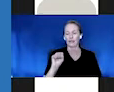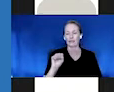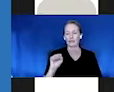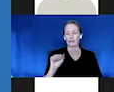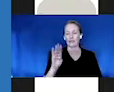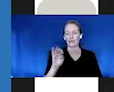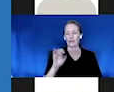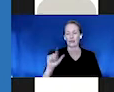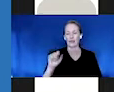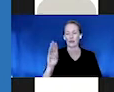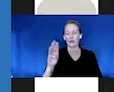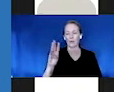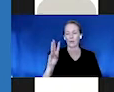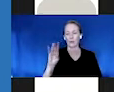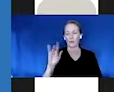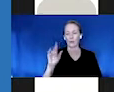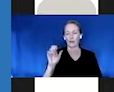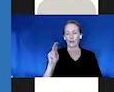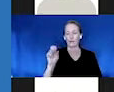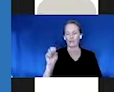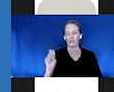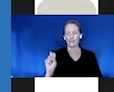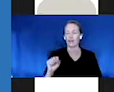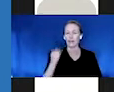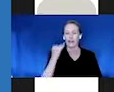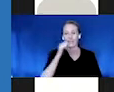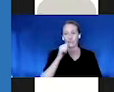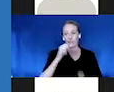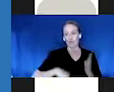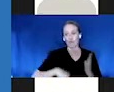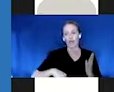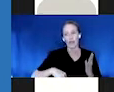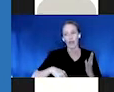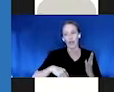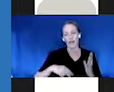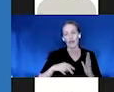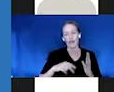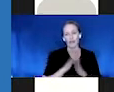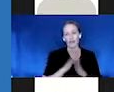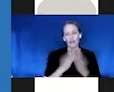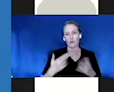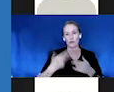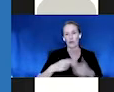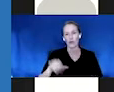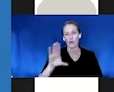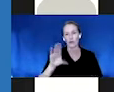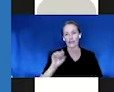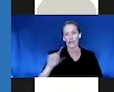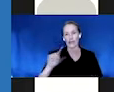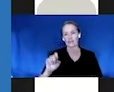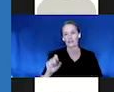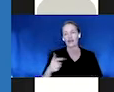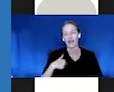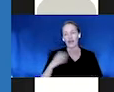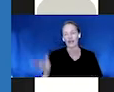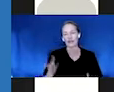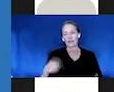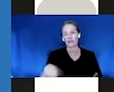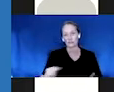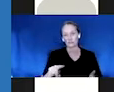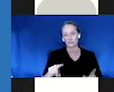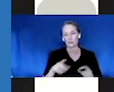highly suggest you pick it up. And she says, caste is the worn grooves of comforting routines,